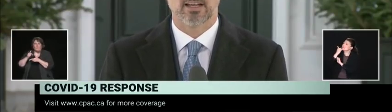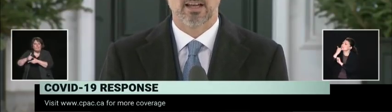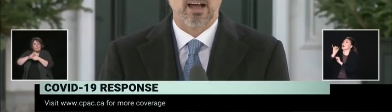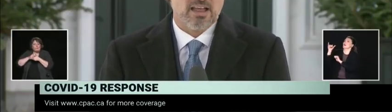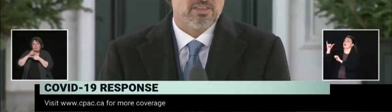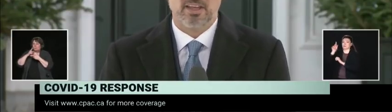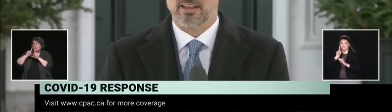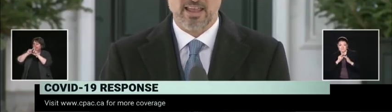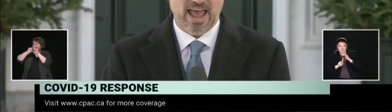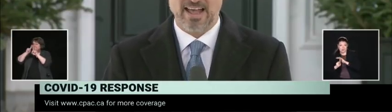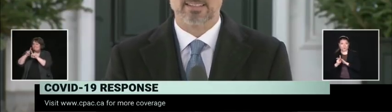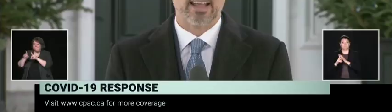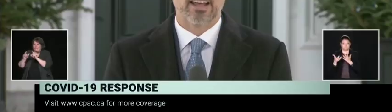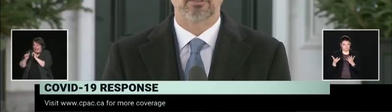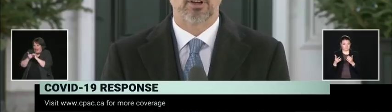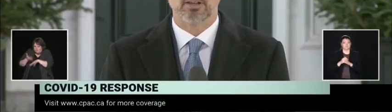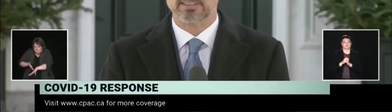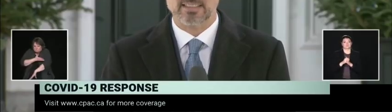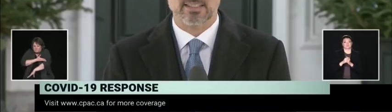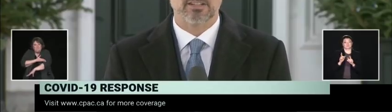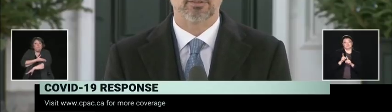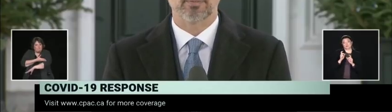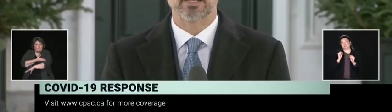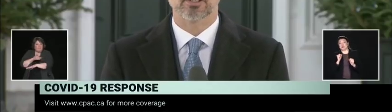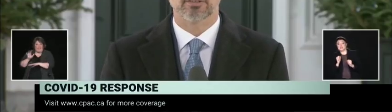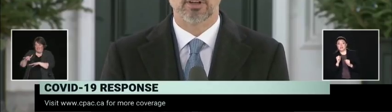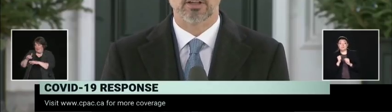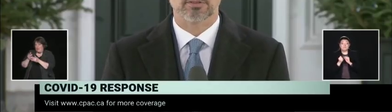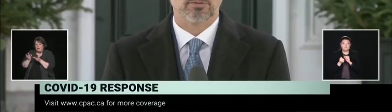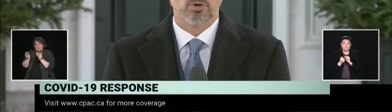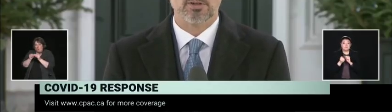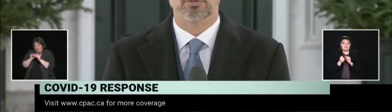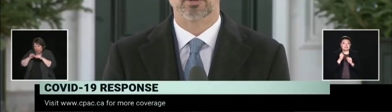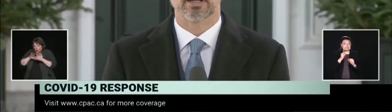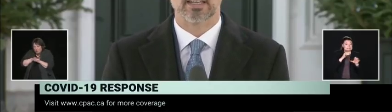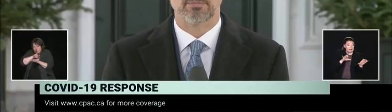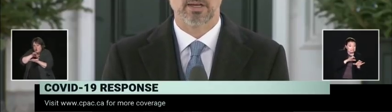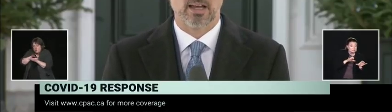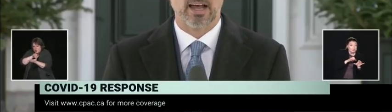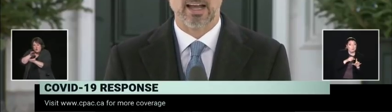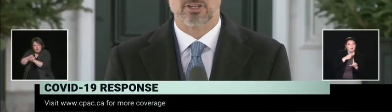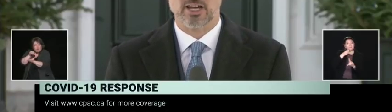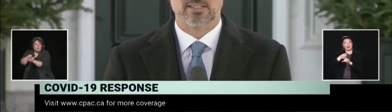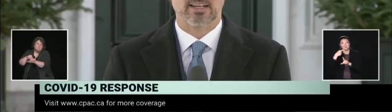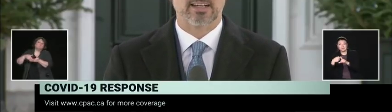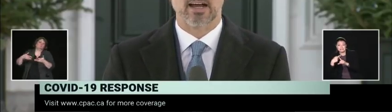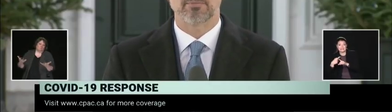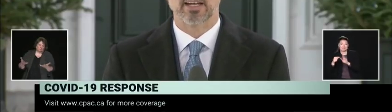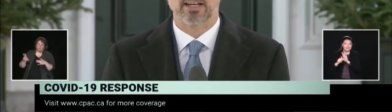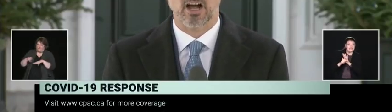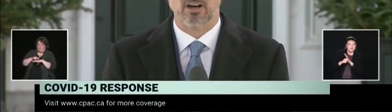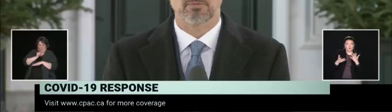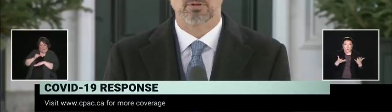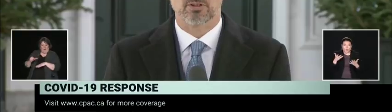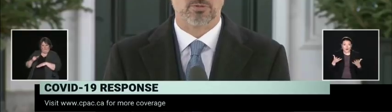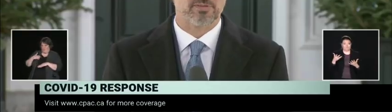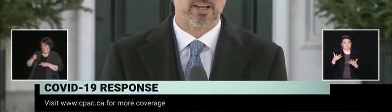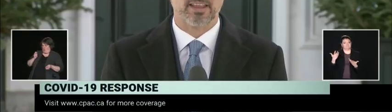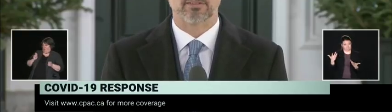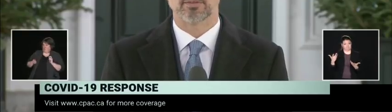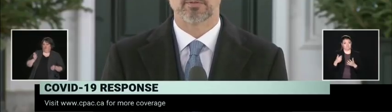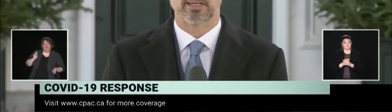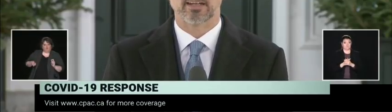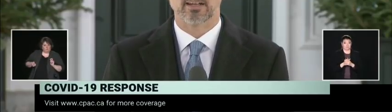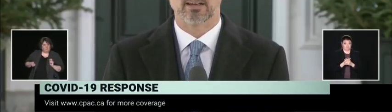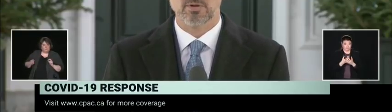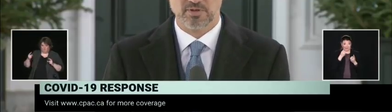difference. And as that evolves, as the information evolves, of course, we're going to keep adjusting and updating our approach. We've done